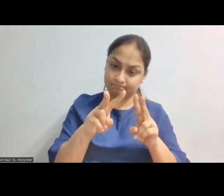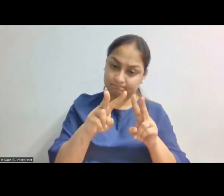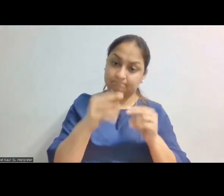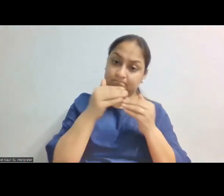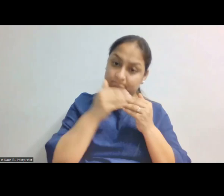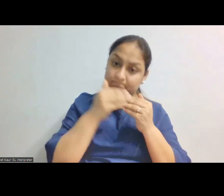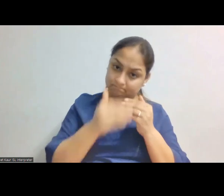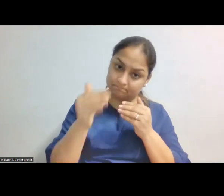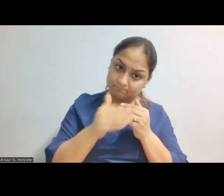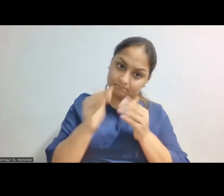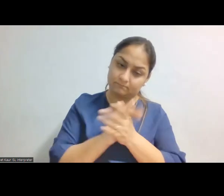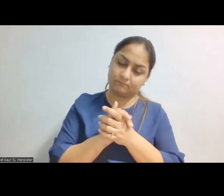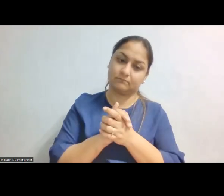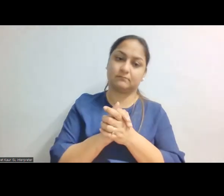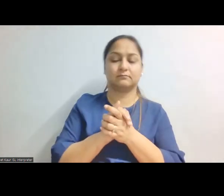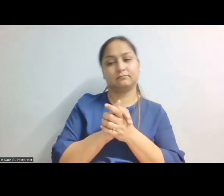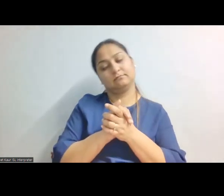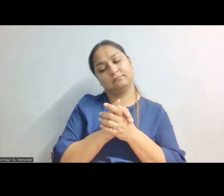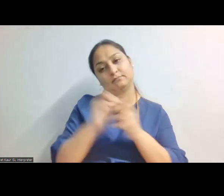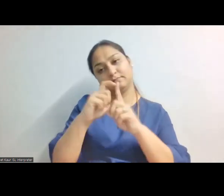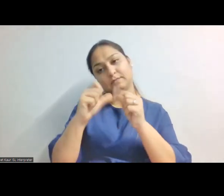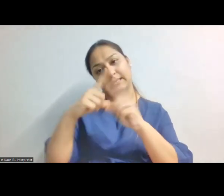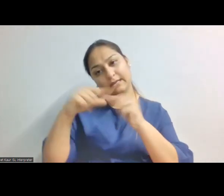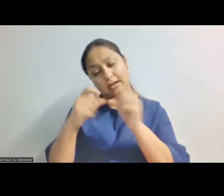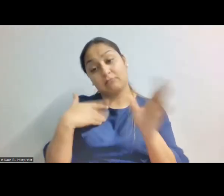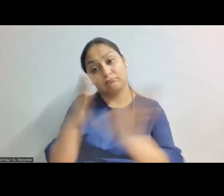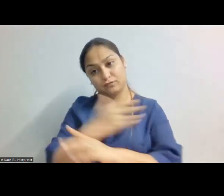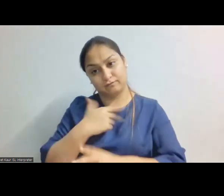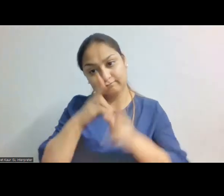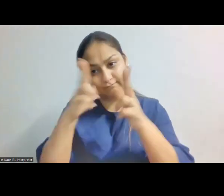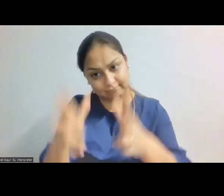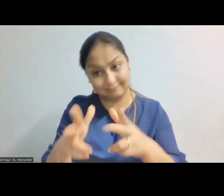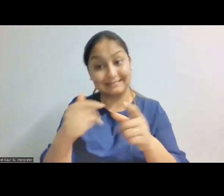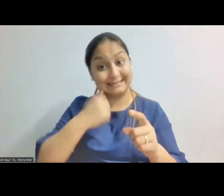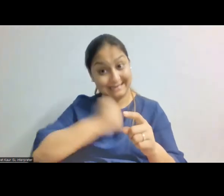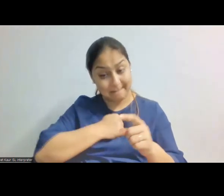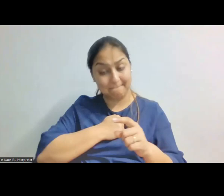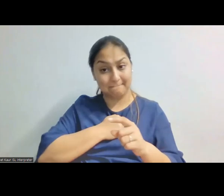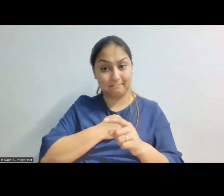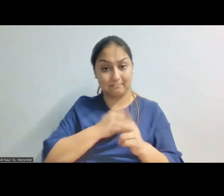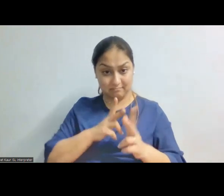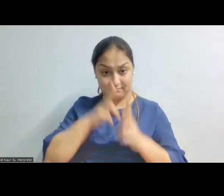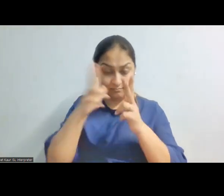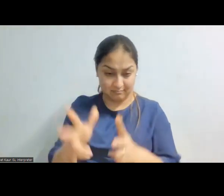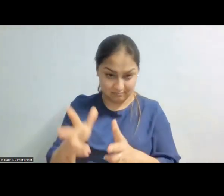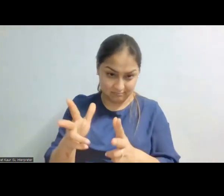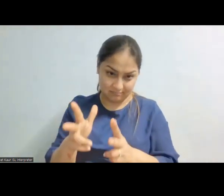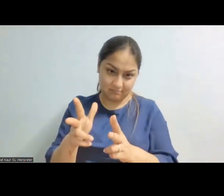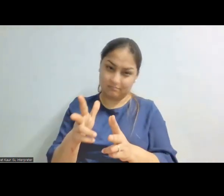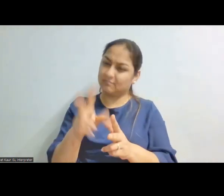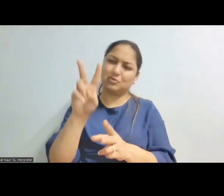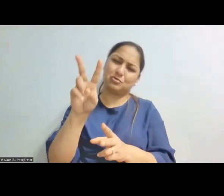looking forward to the data, as I said earlier, in my opinion, there are two or